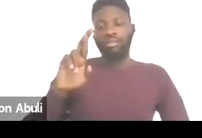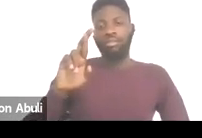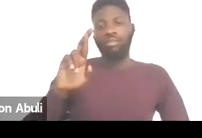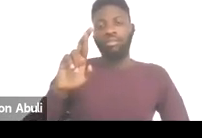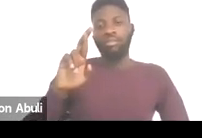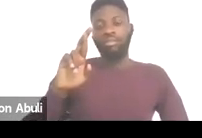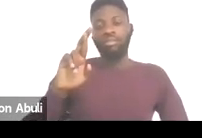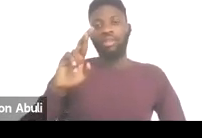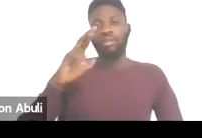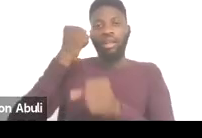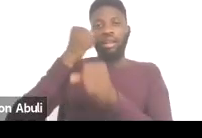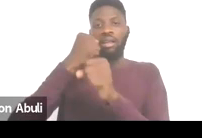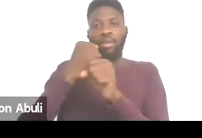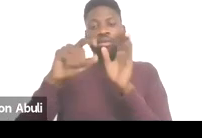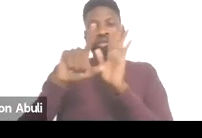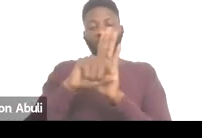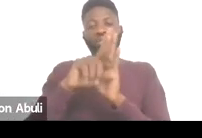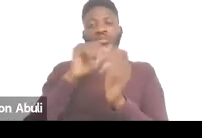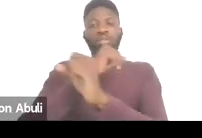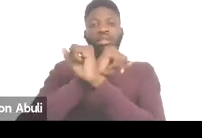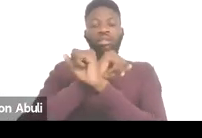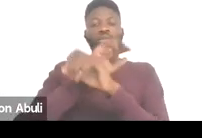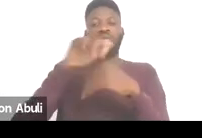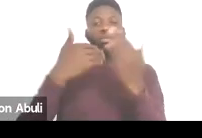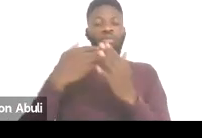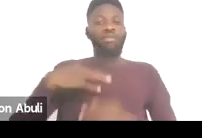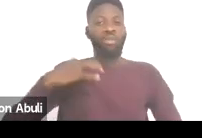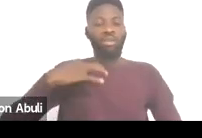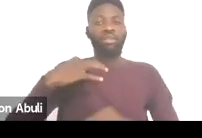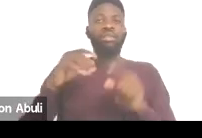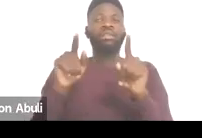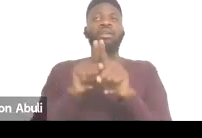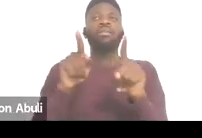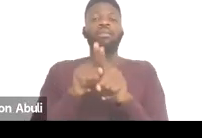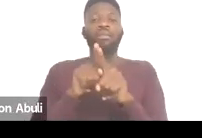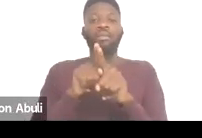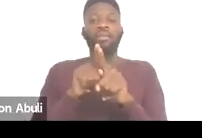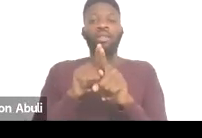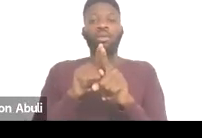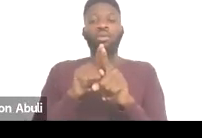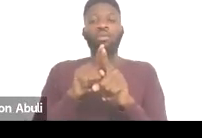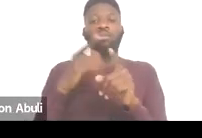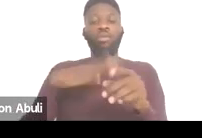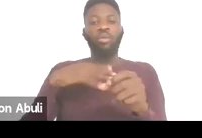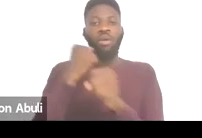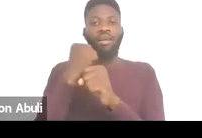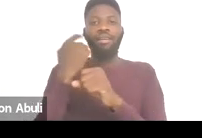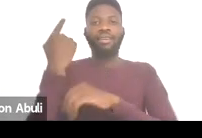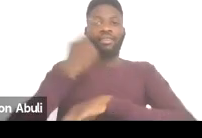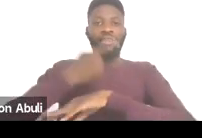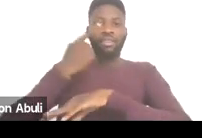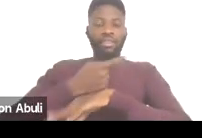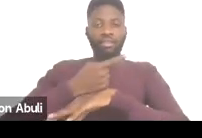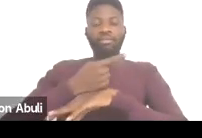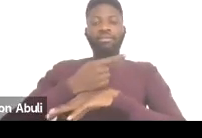laws protects all volunteers and casual laborers against any such harassment, and they